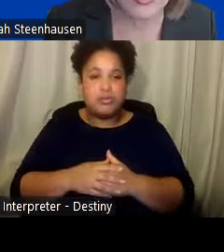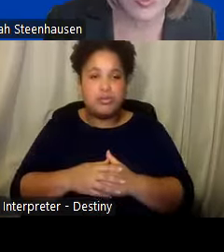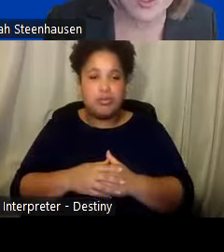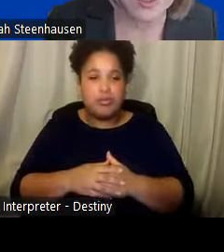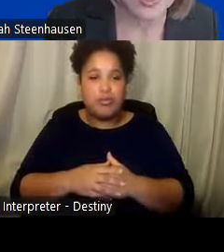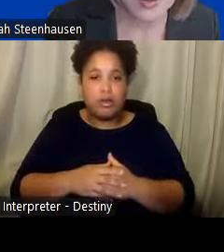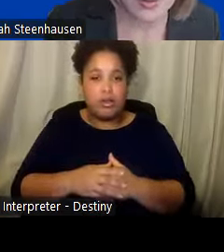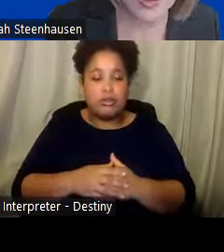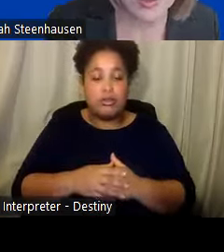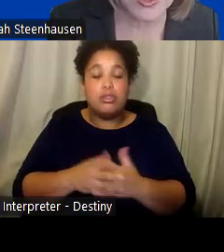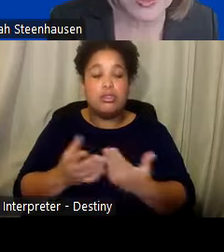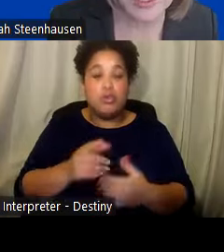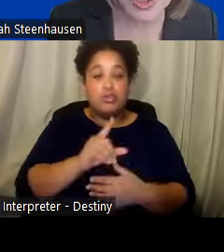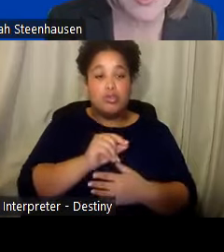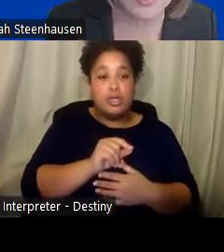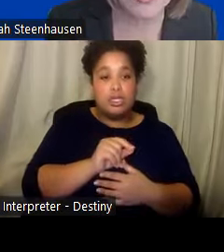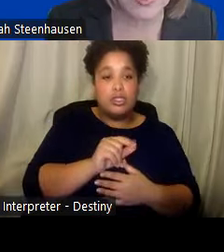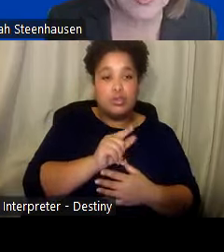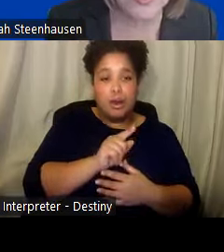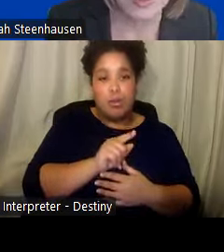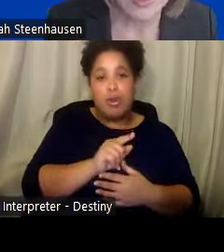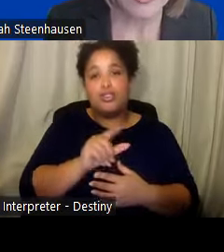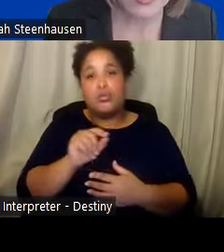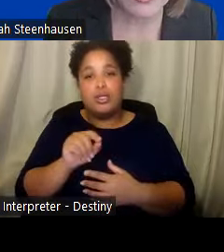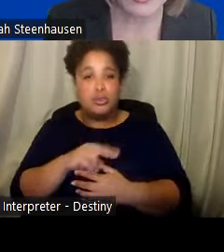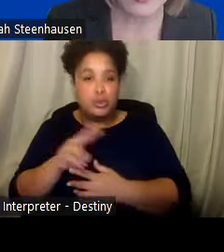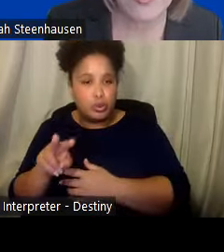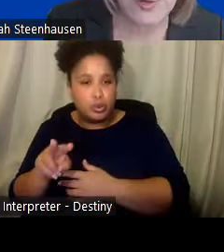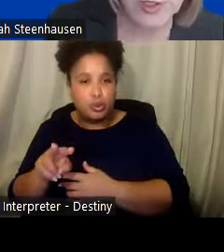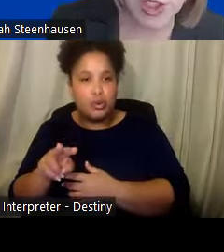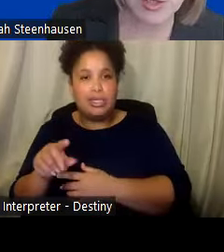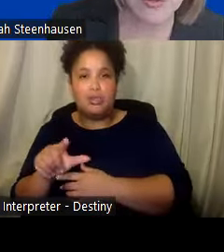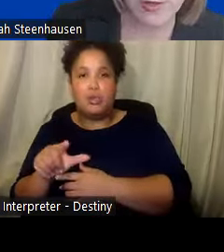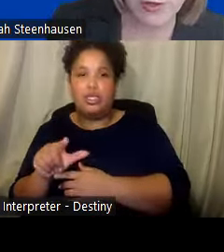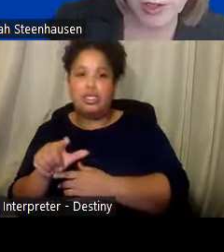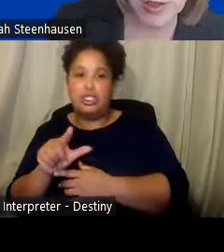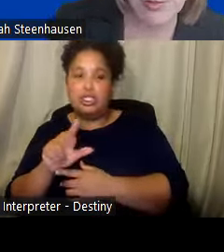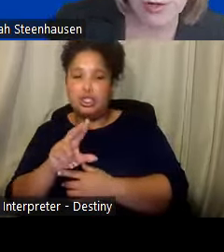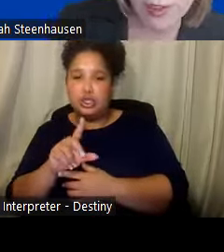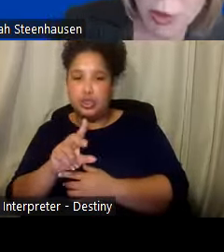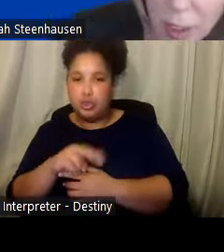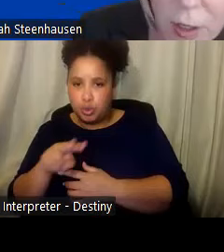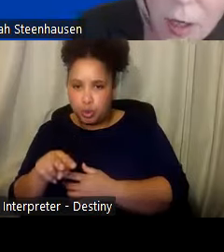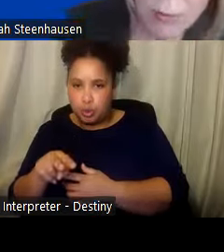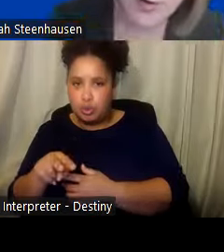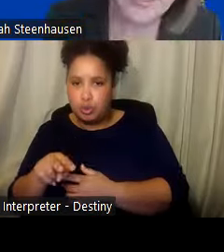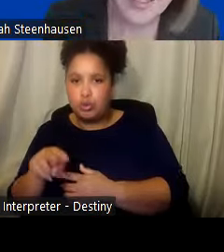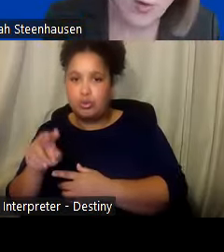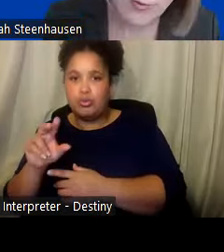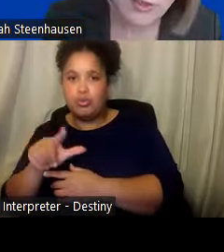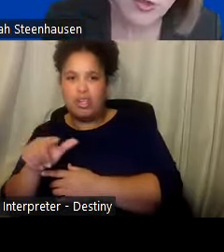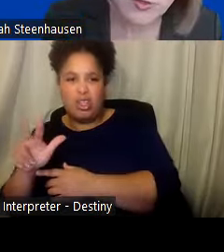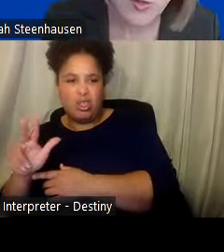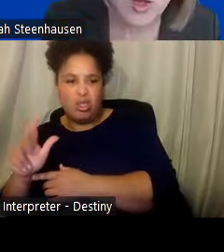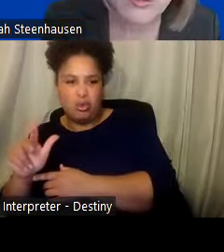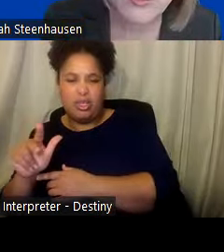the 2021-22 initiatives, as well as the 23-24 initiatives by looking at our progress tracker. But right now, what I'm